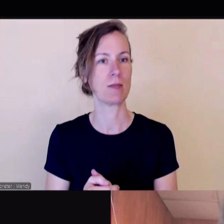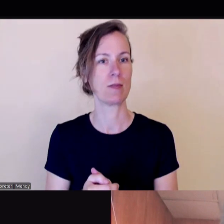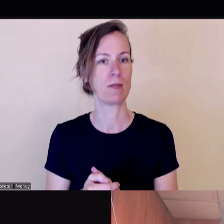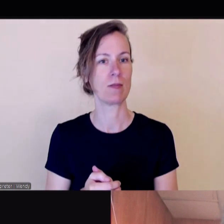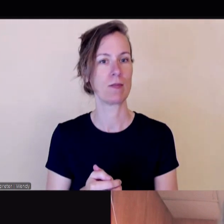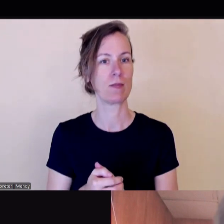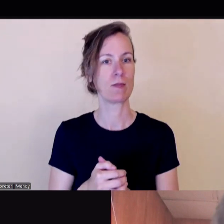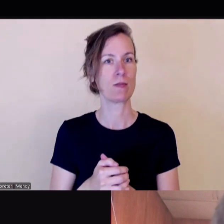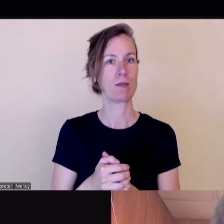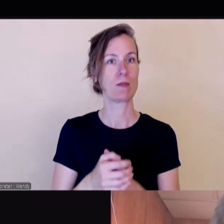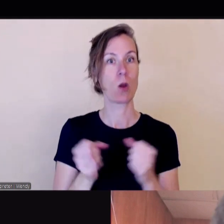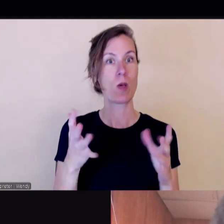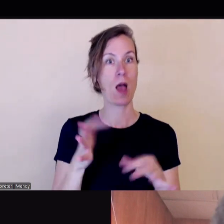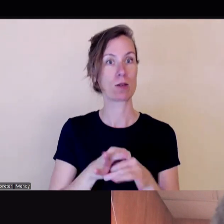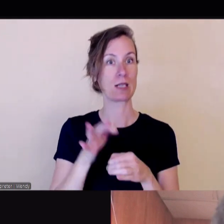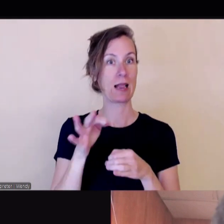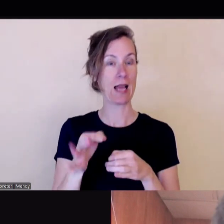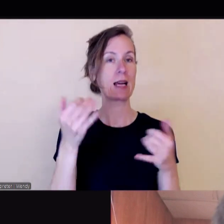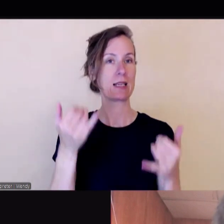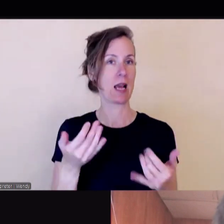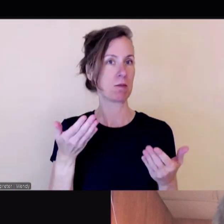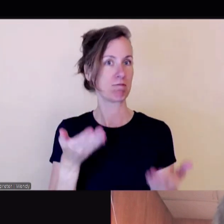ado, thank you so much.